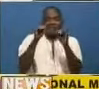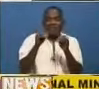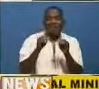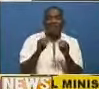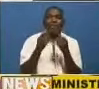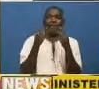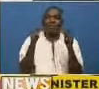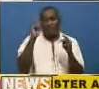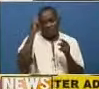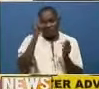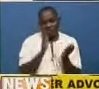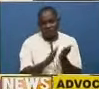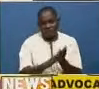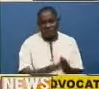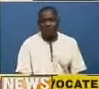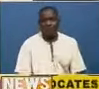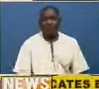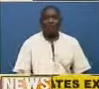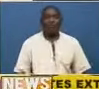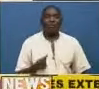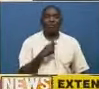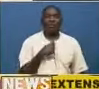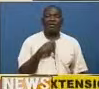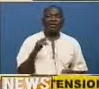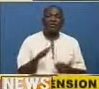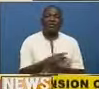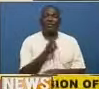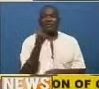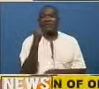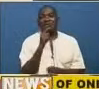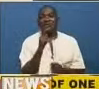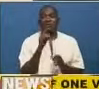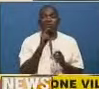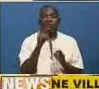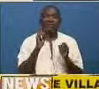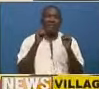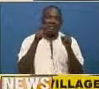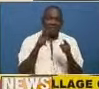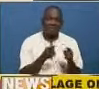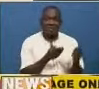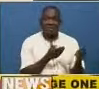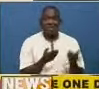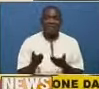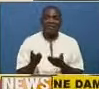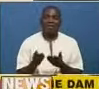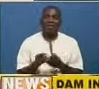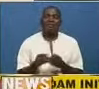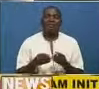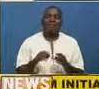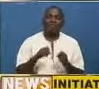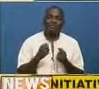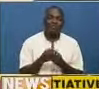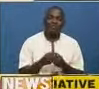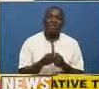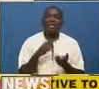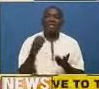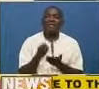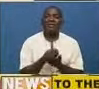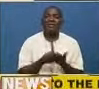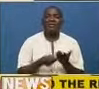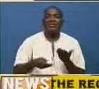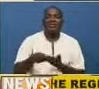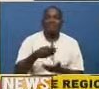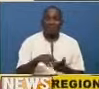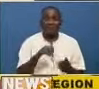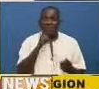in public schools. We fully and truly understand that education is what brings about socio-economic transformation.